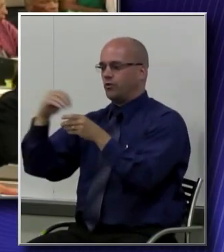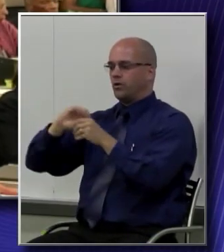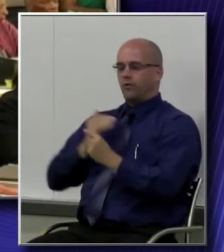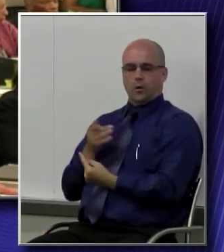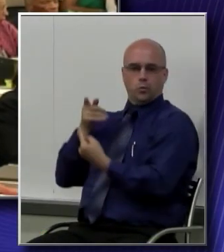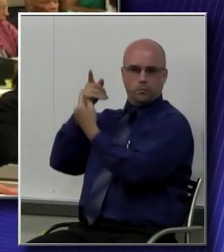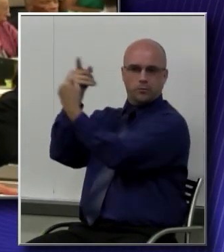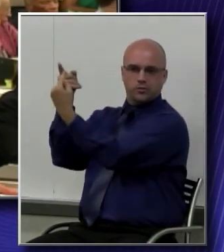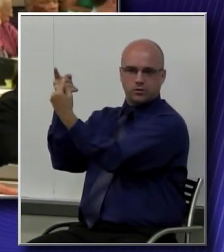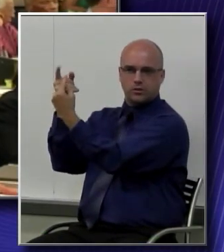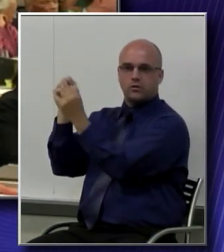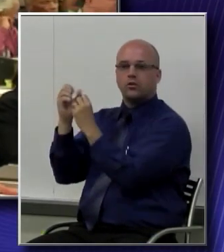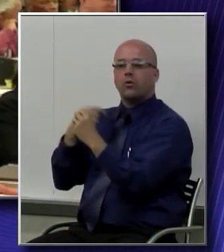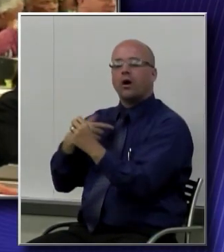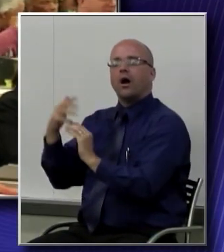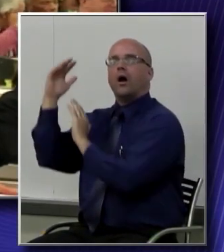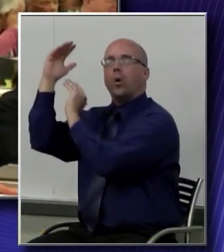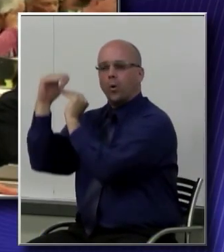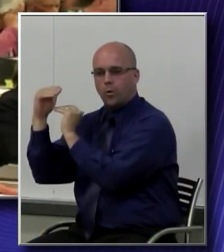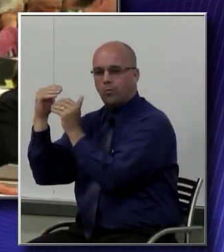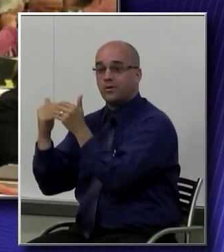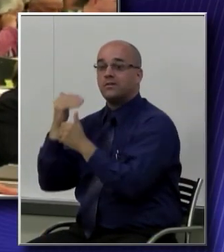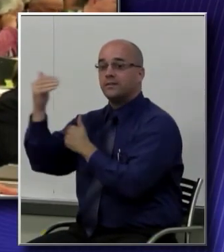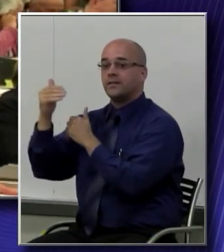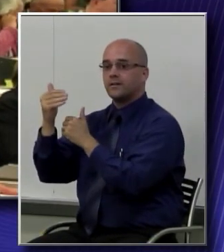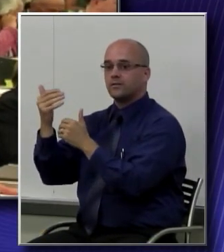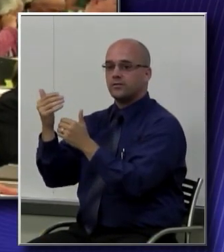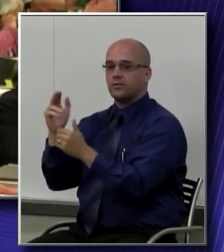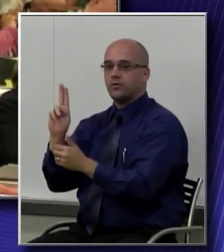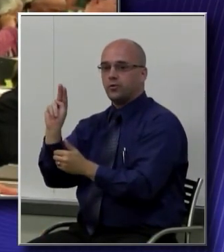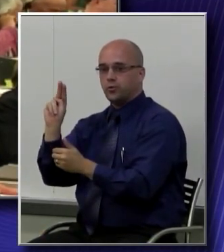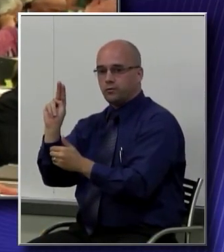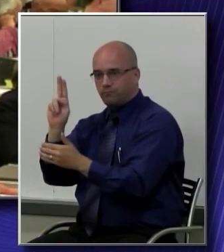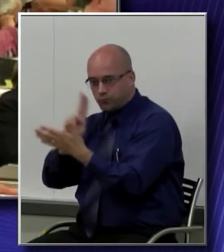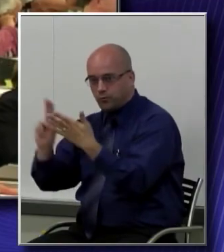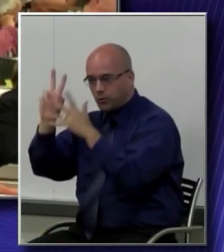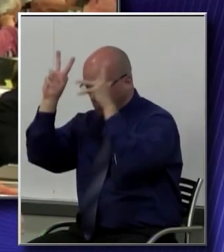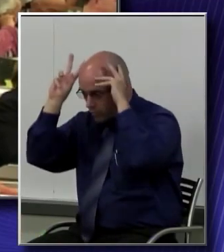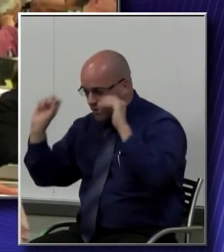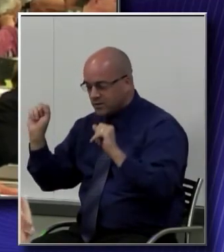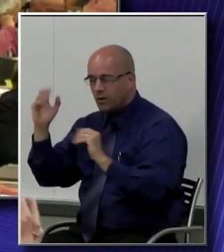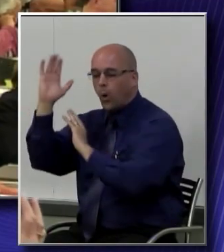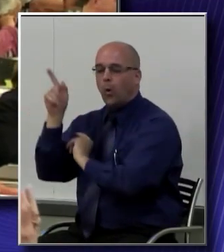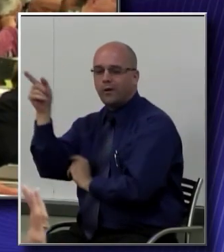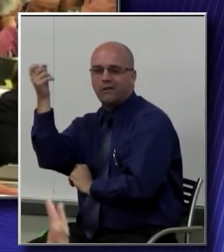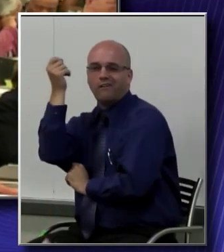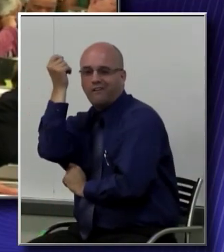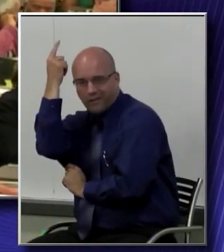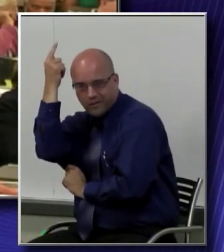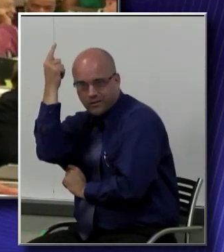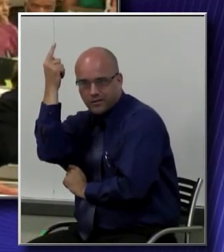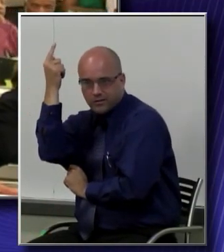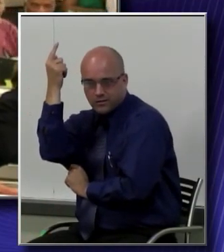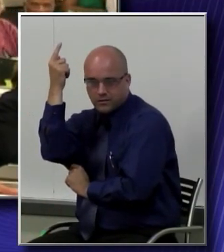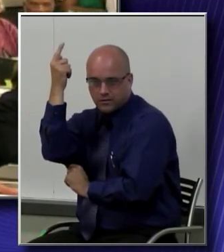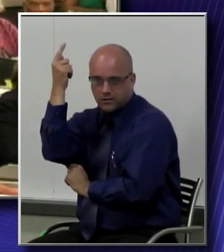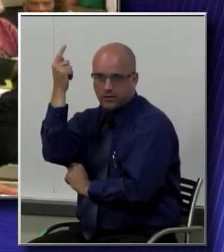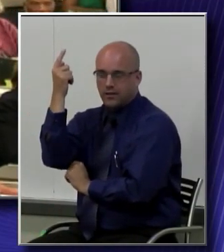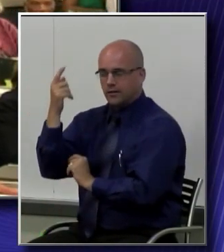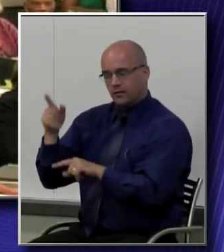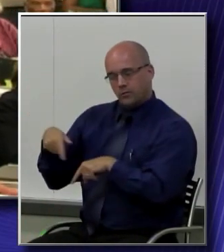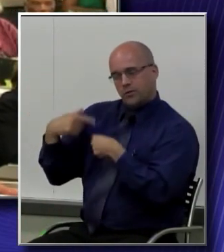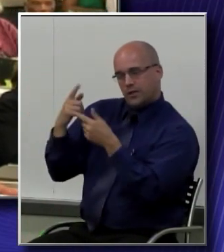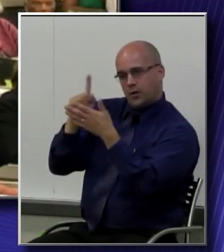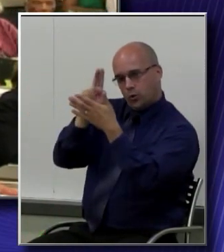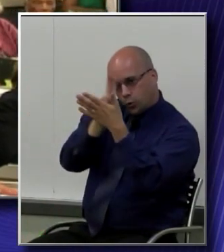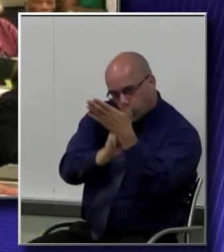I hope that the next university president understands that while the university